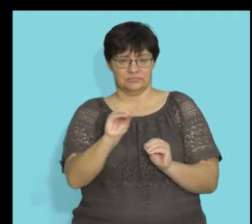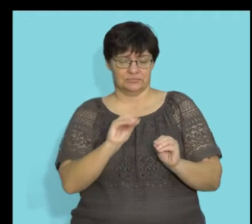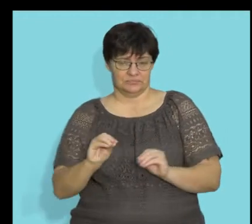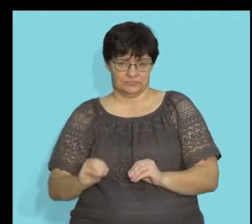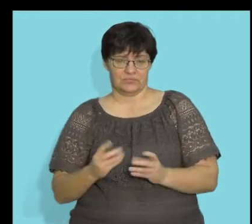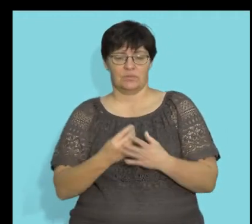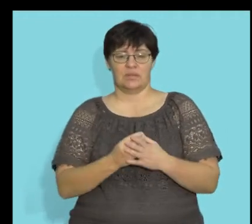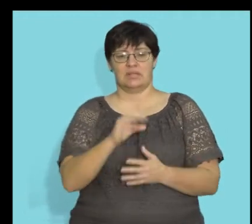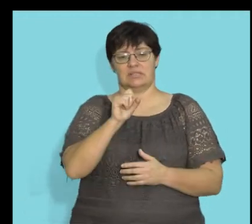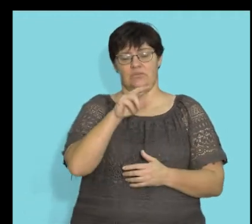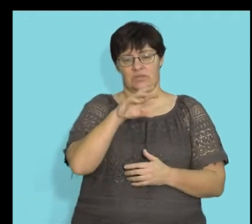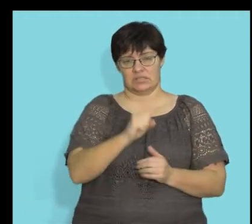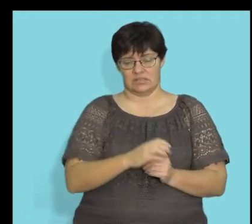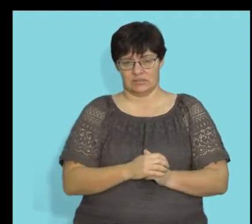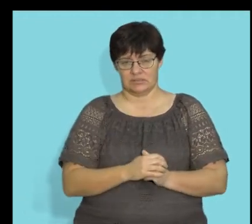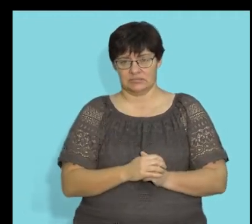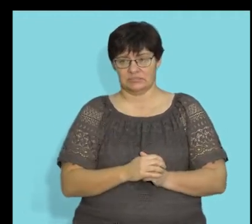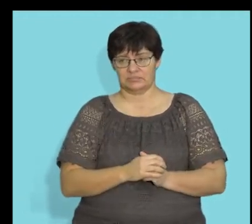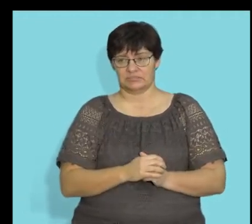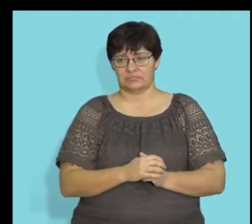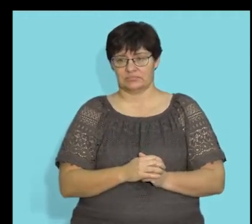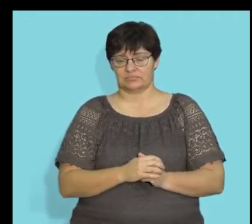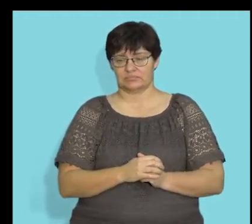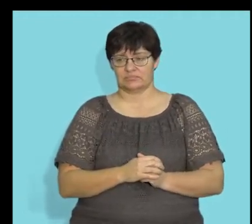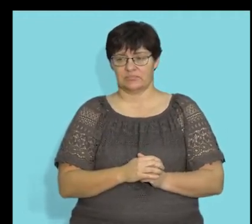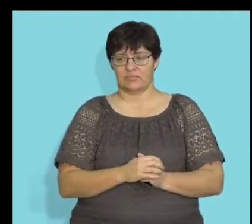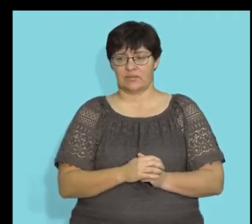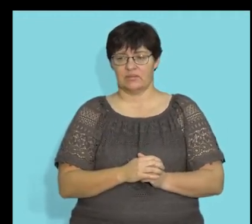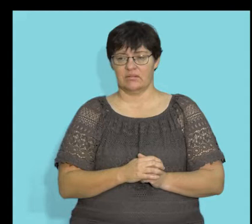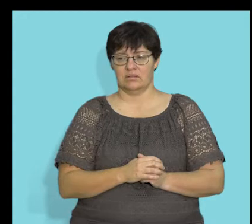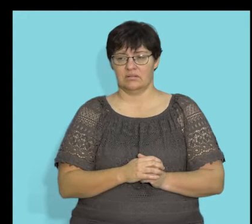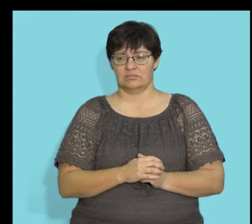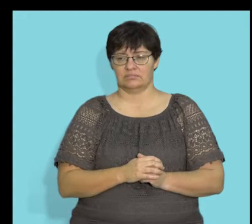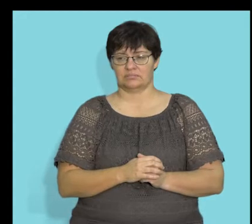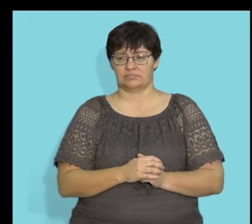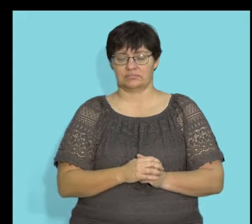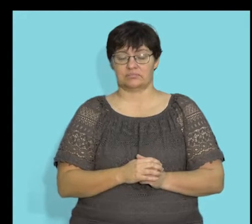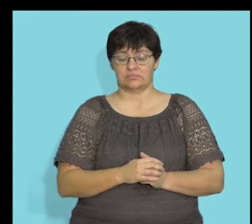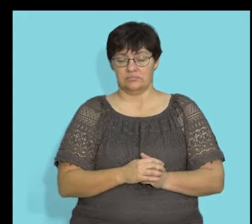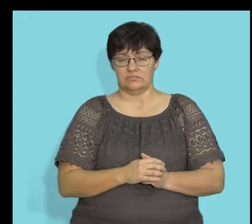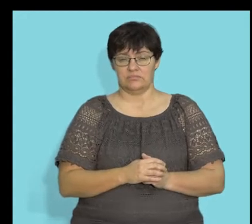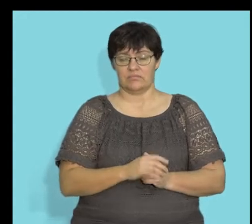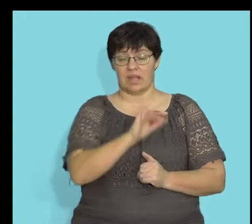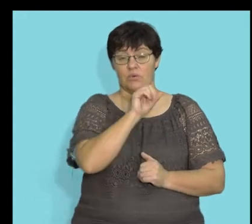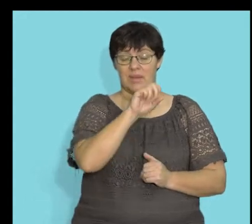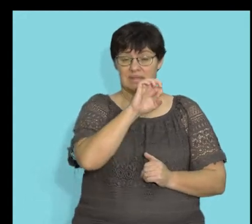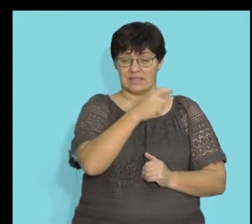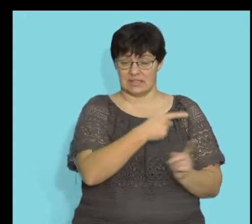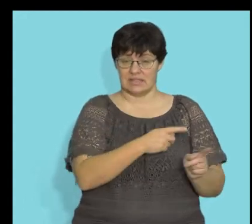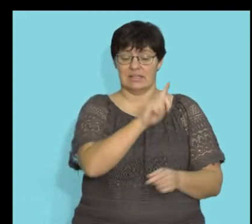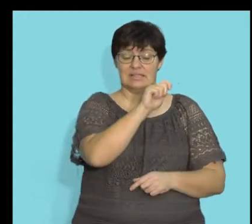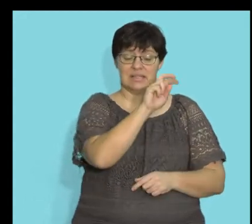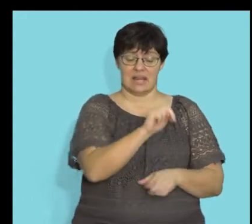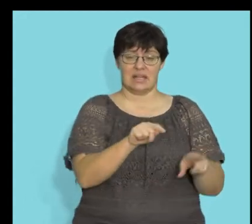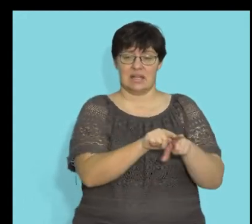into the series form, which is sigma. So we know that for an arithmetic sequence, Tn is equal